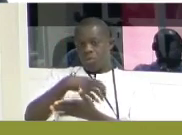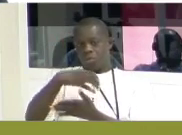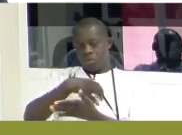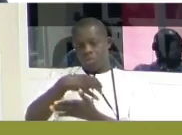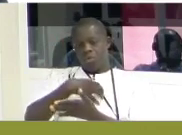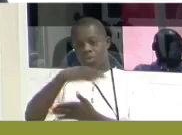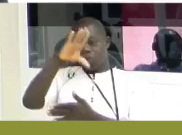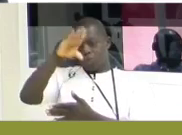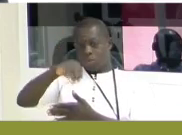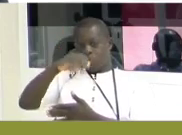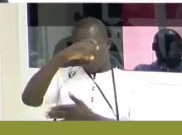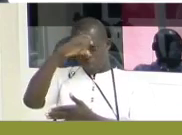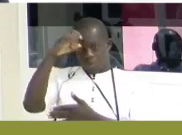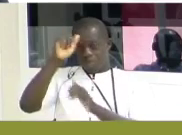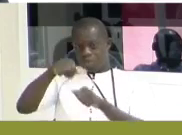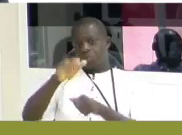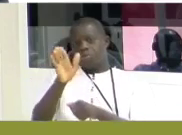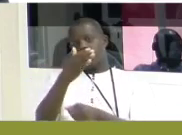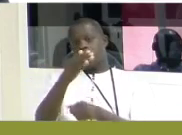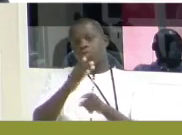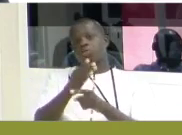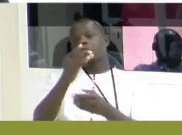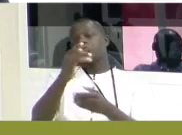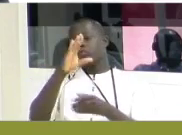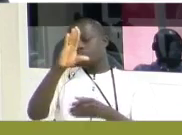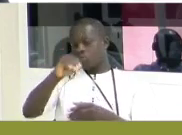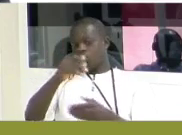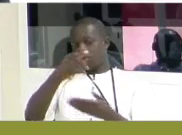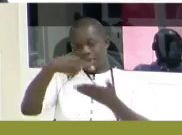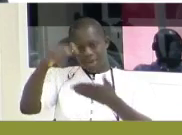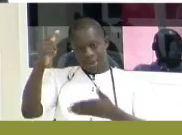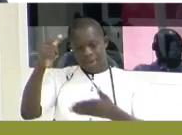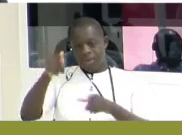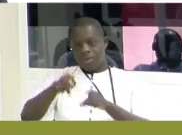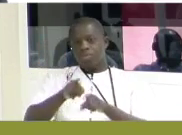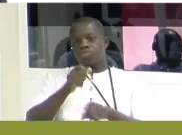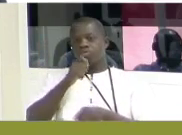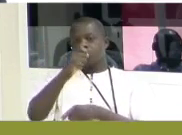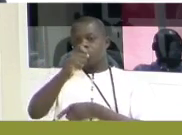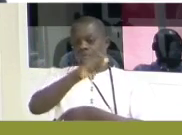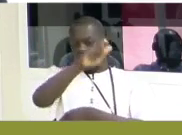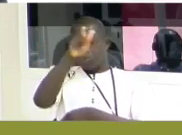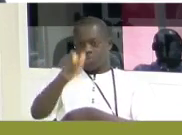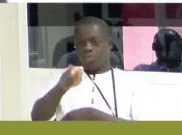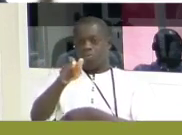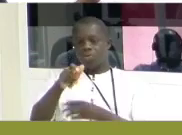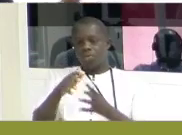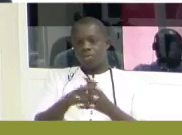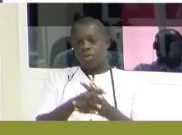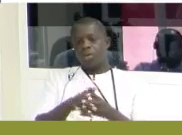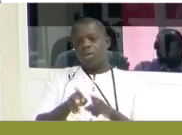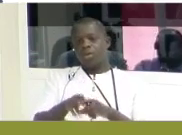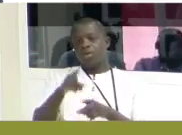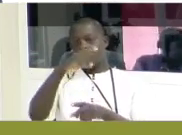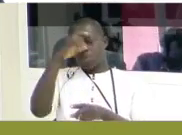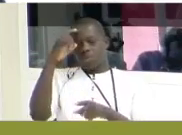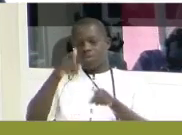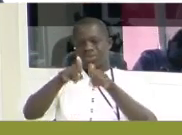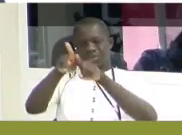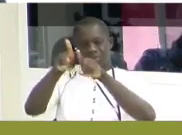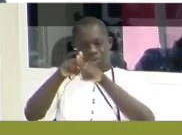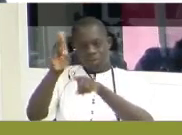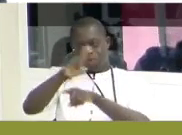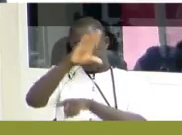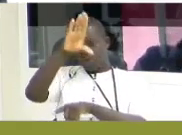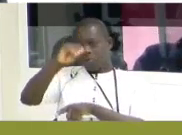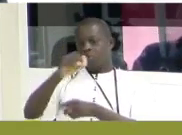love doing real journalism work. Despite the fact that where the new job I picked up is similar to what I was doing, though I will not be